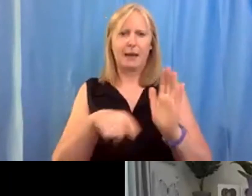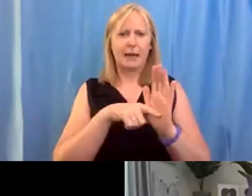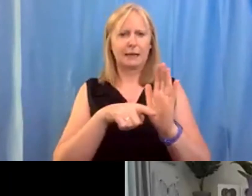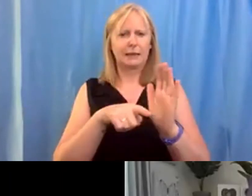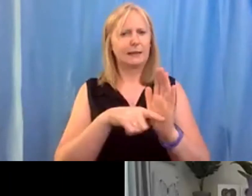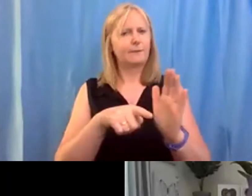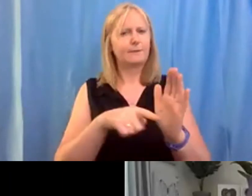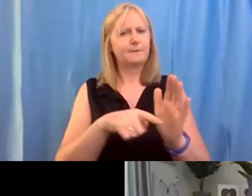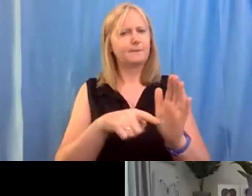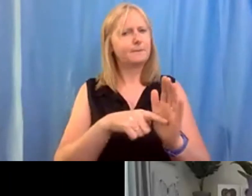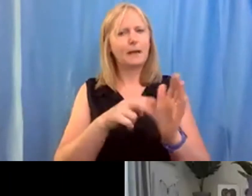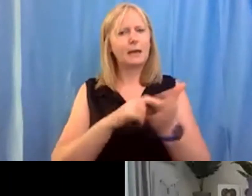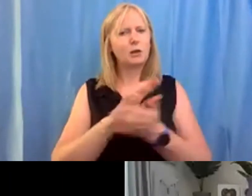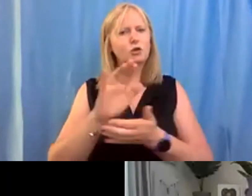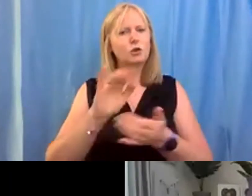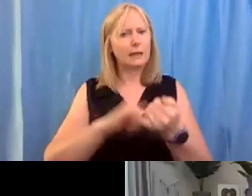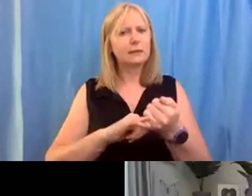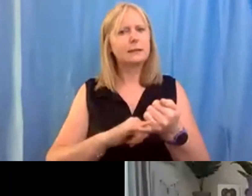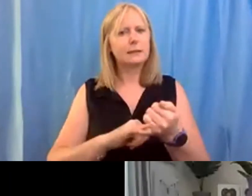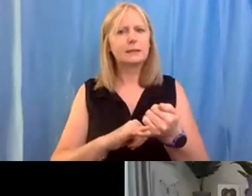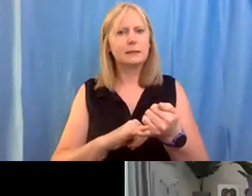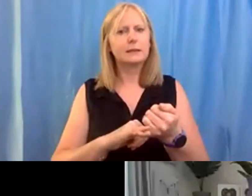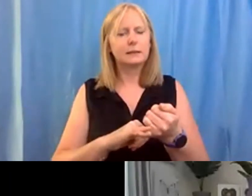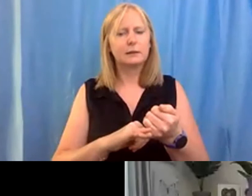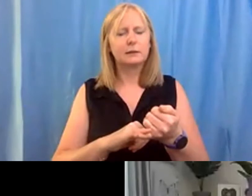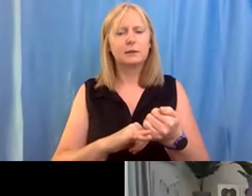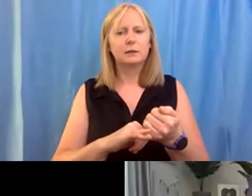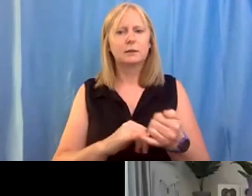the NHS point of view.